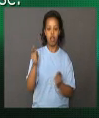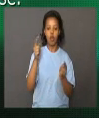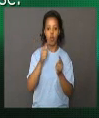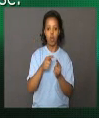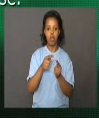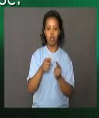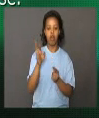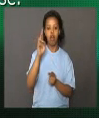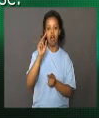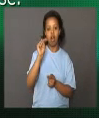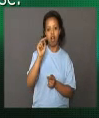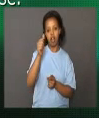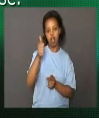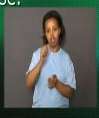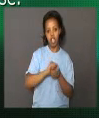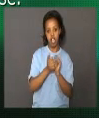into RNA.